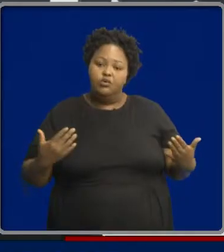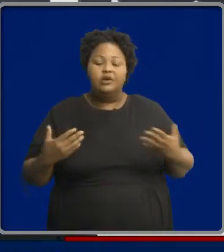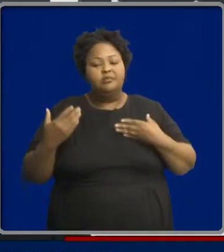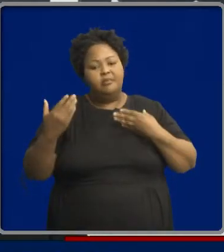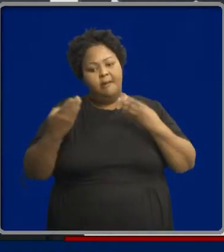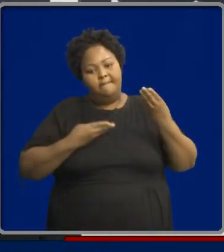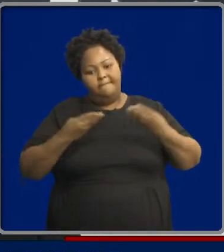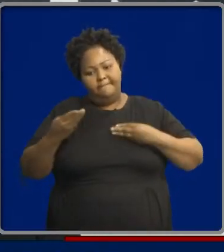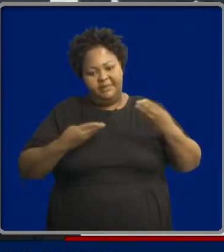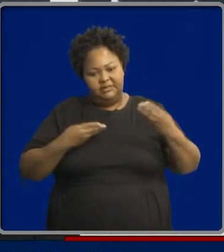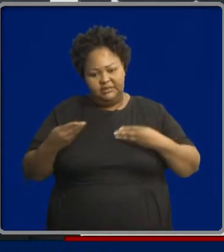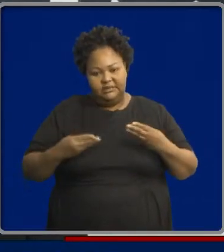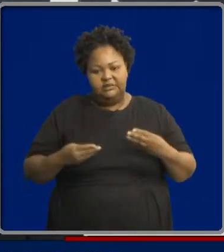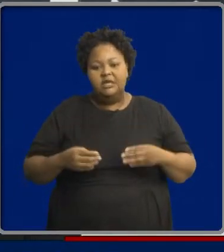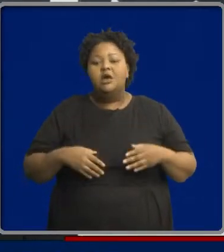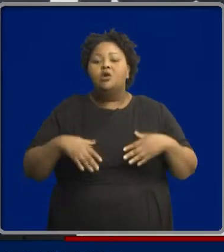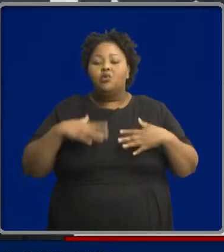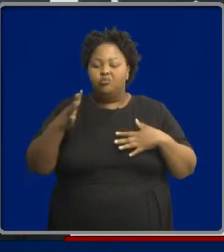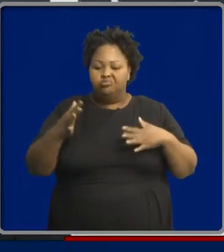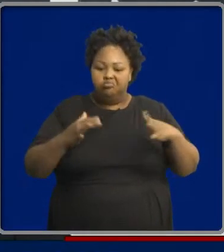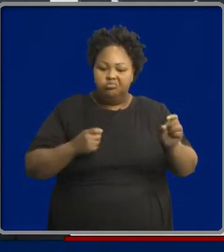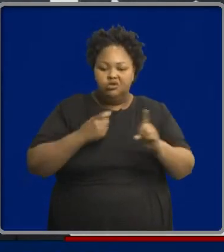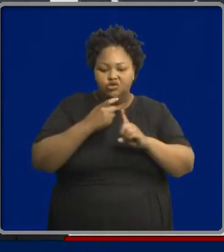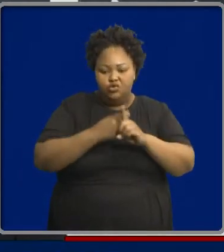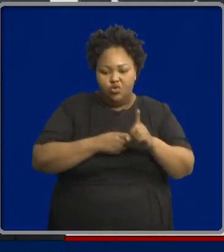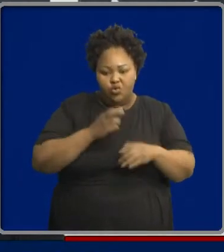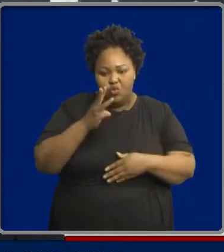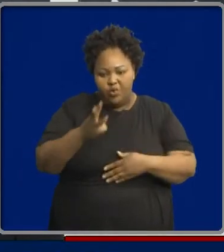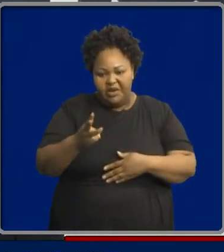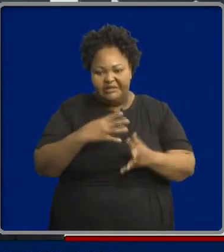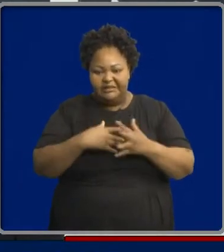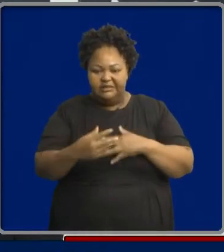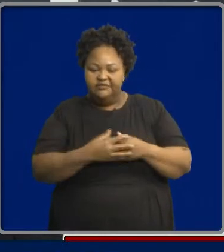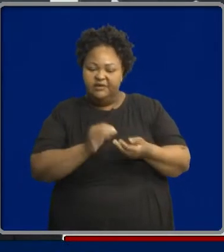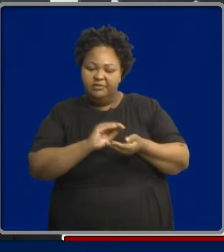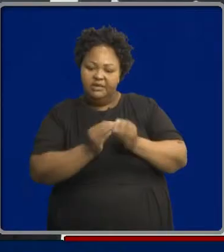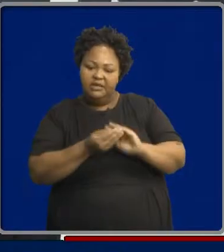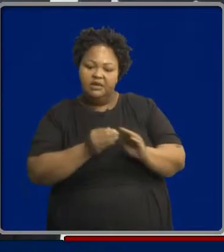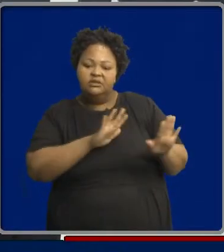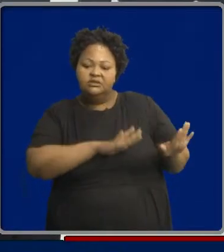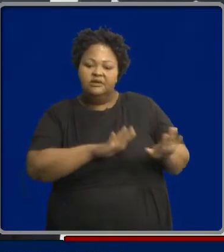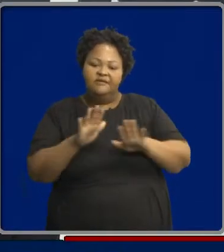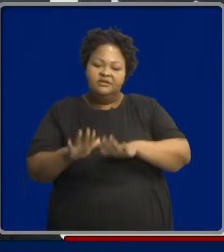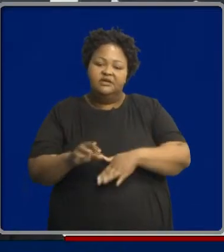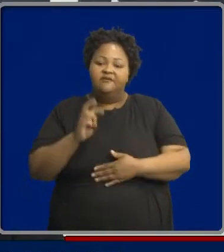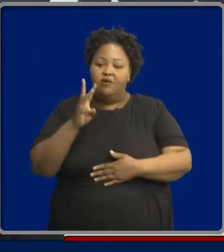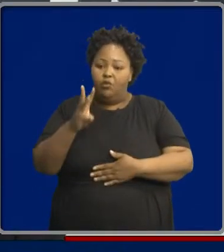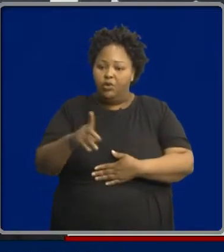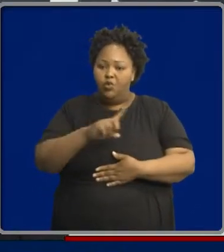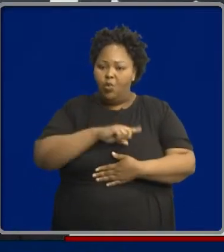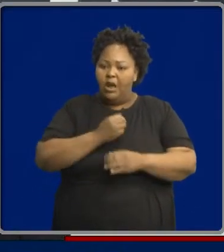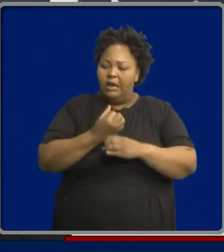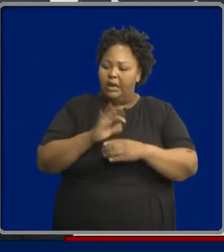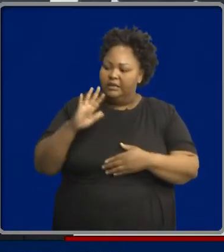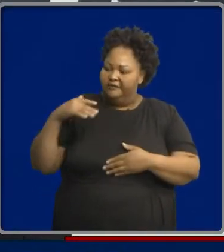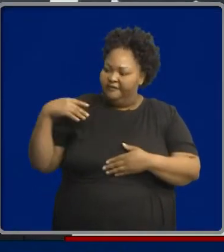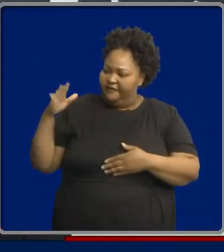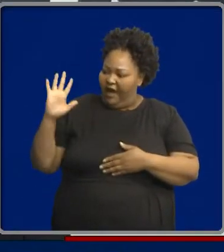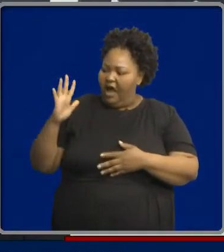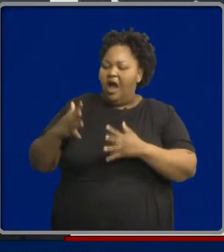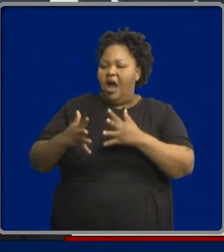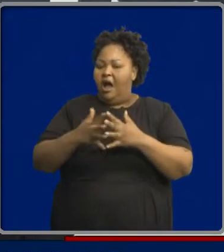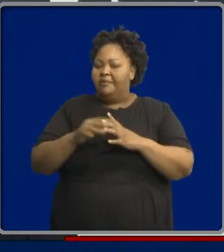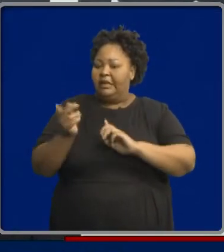do. Because like I said, we are not totally impervious to what has happened. It will affect us very, very badly. So it will slow us